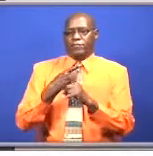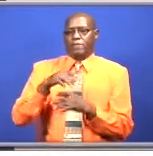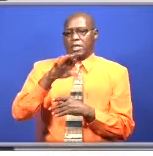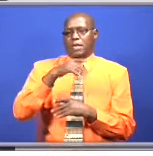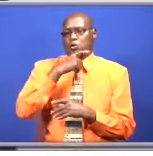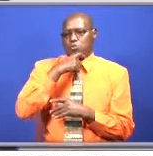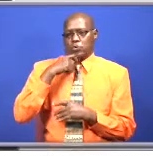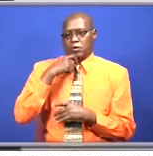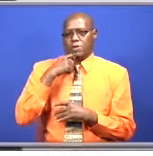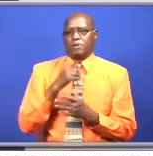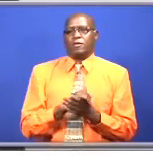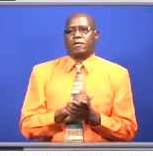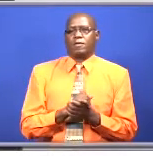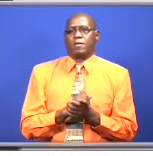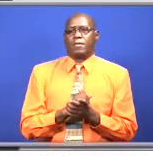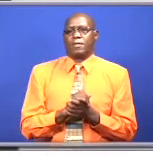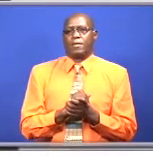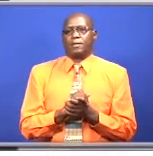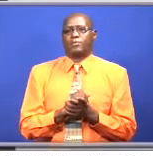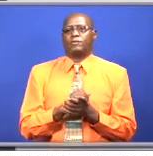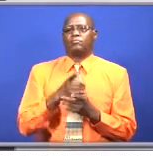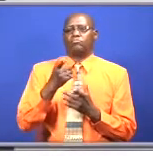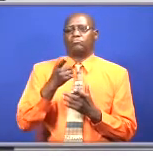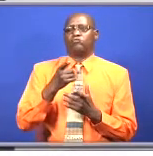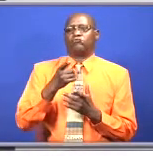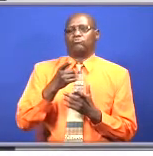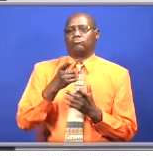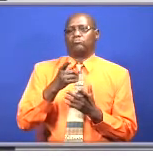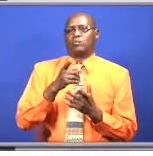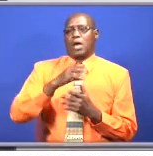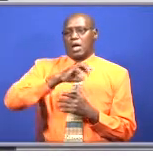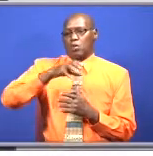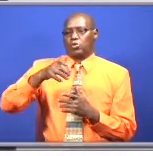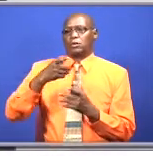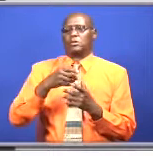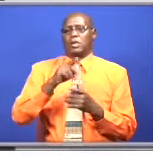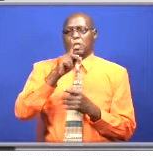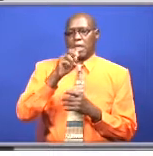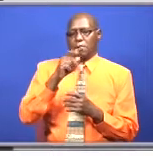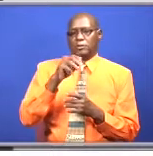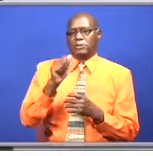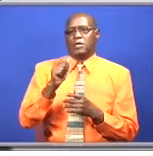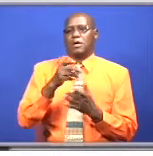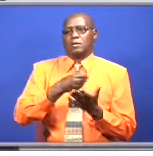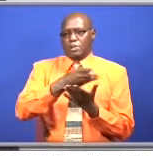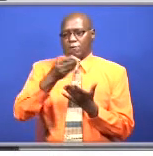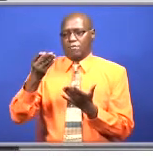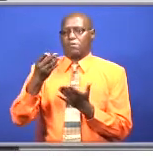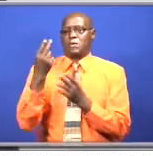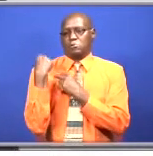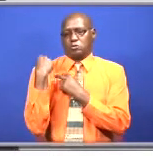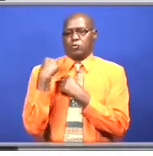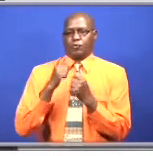Flag off a consignment for the counties and assure counties that Kemsa is equal to the task. The refill